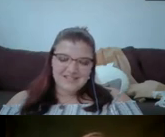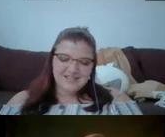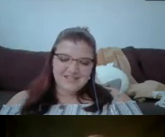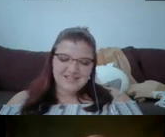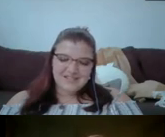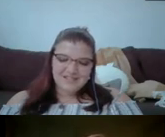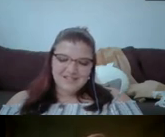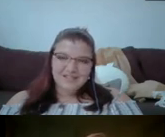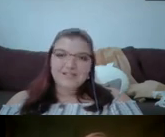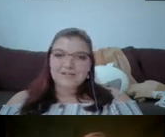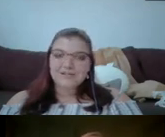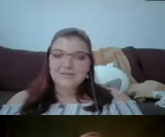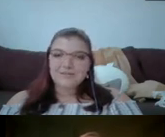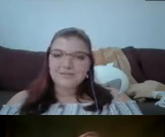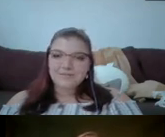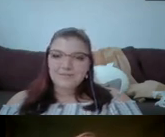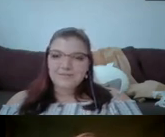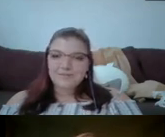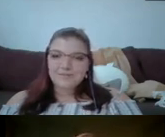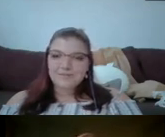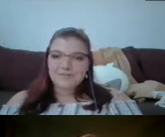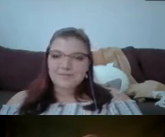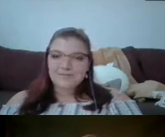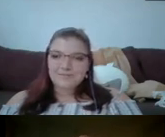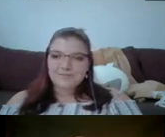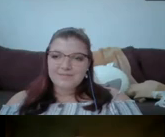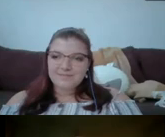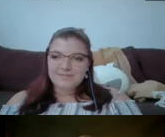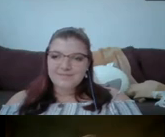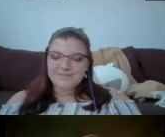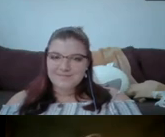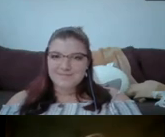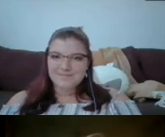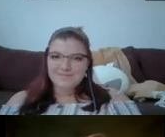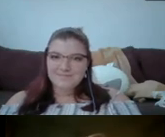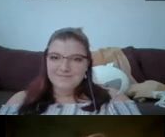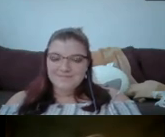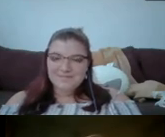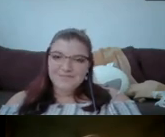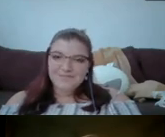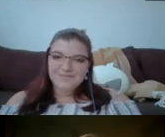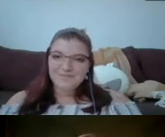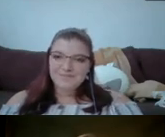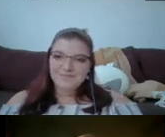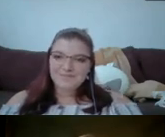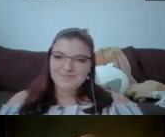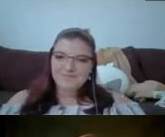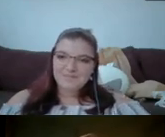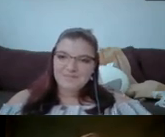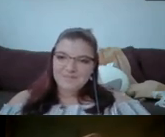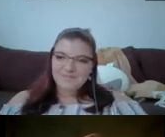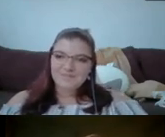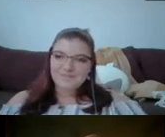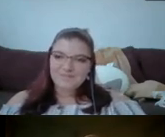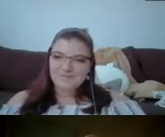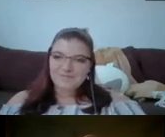an oral history with one of his football and players and track, where he had a lot more success. And he said in the 4 years on two teams,